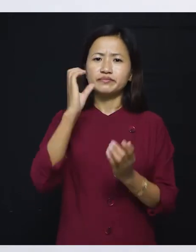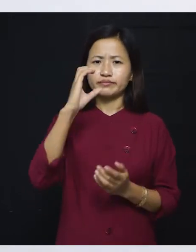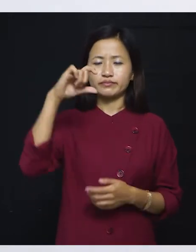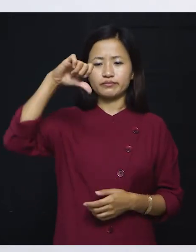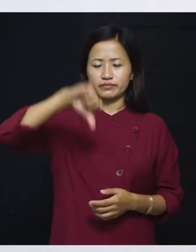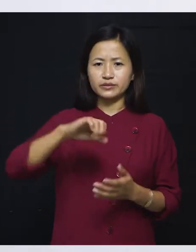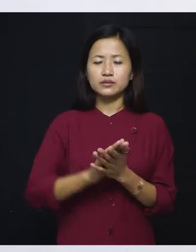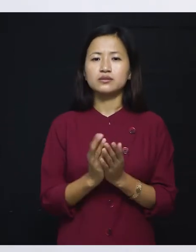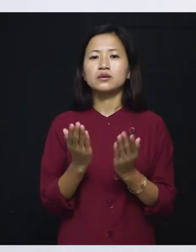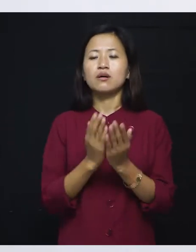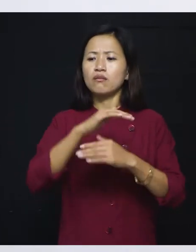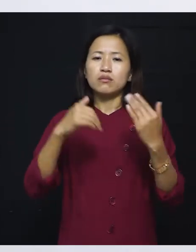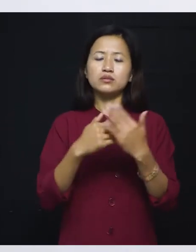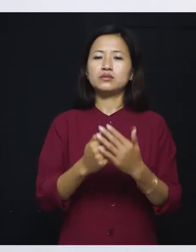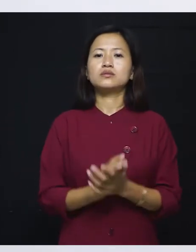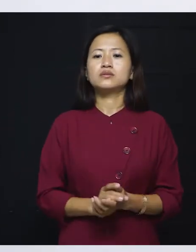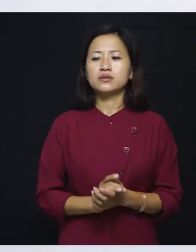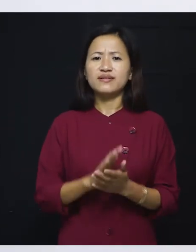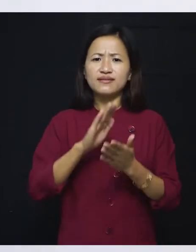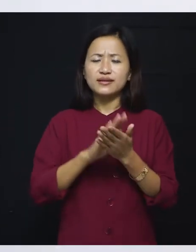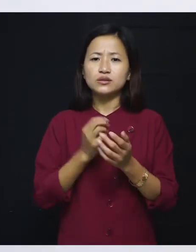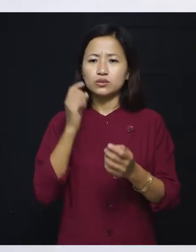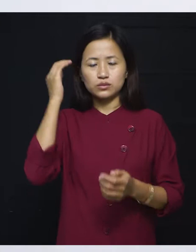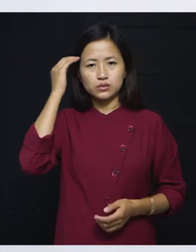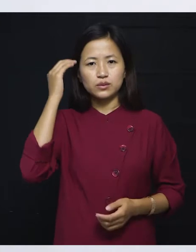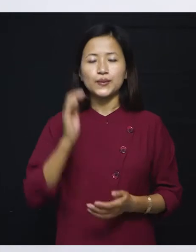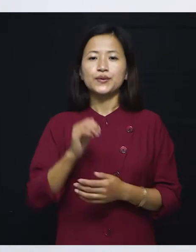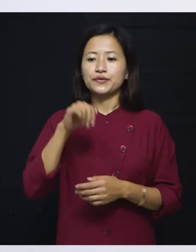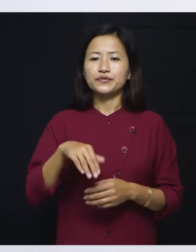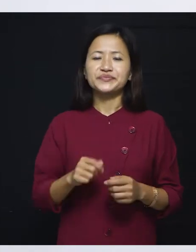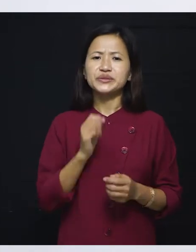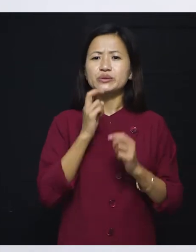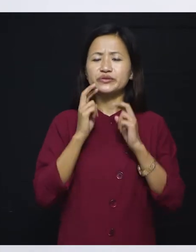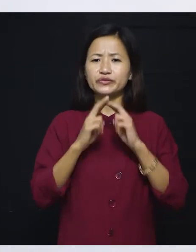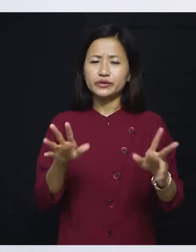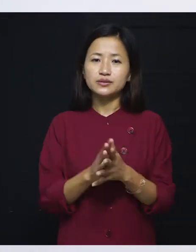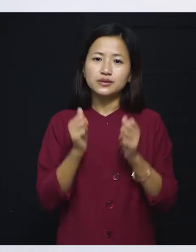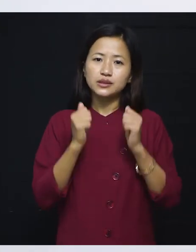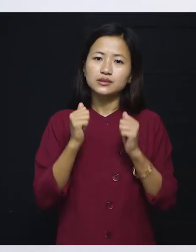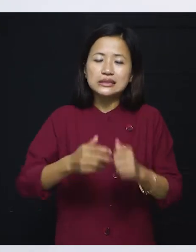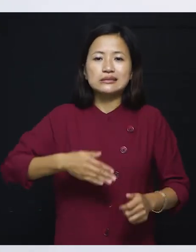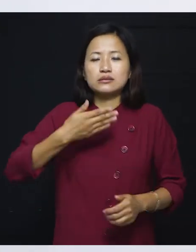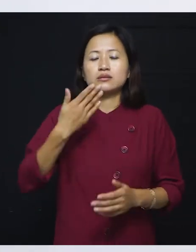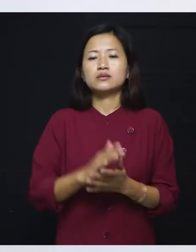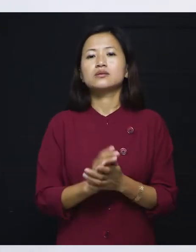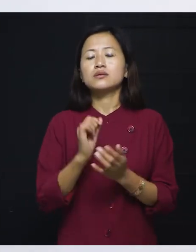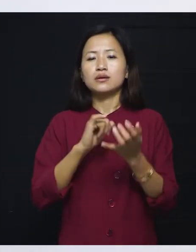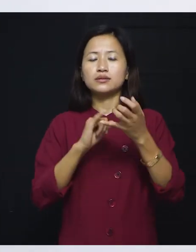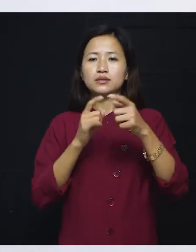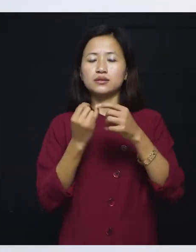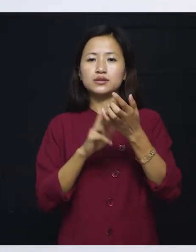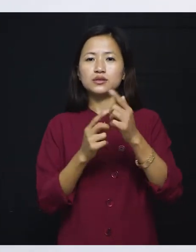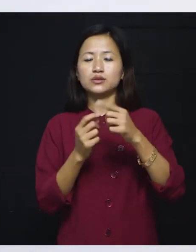finite verbs a lot, and unless you know this, it will be very difficult for you to deal with tenses too.